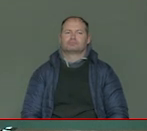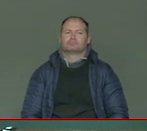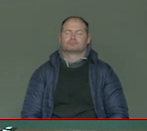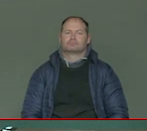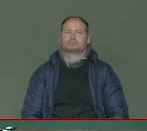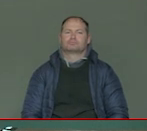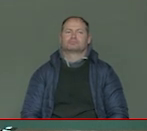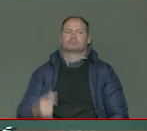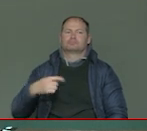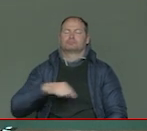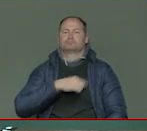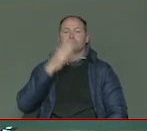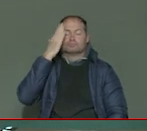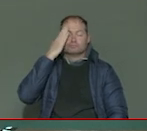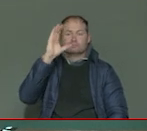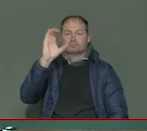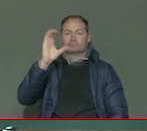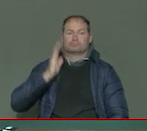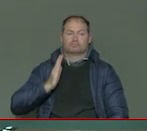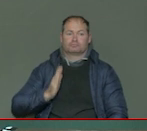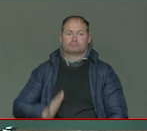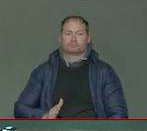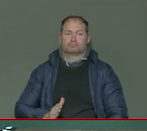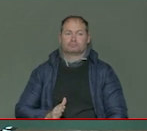So we know the credit side must also be